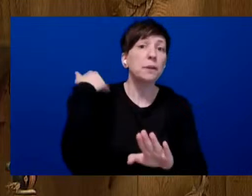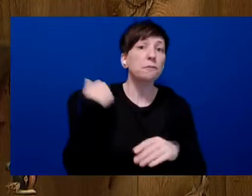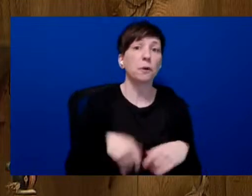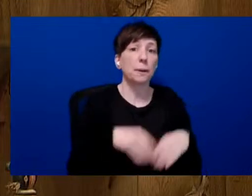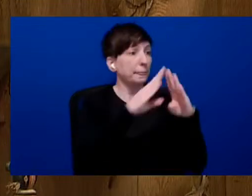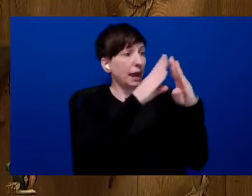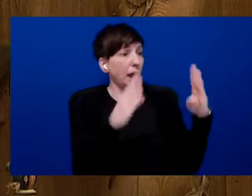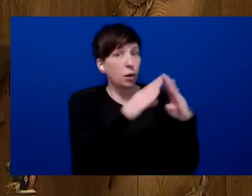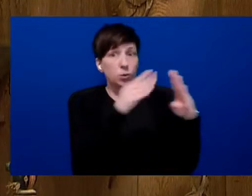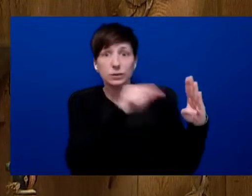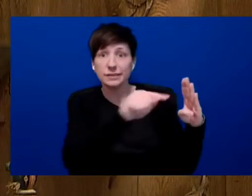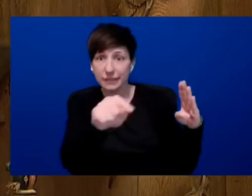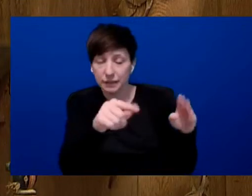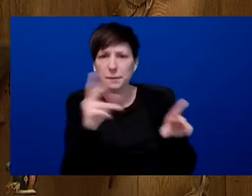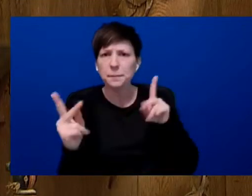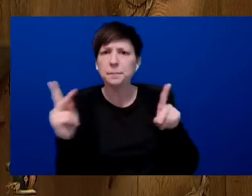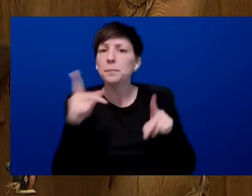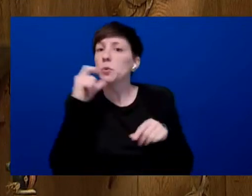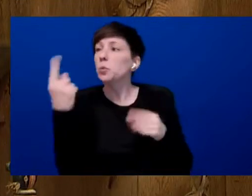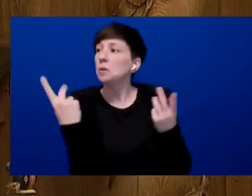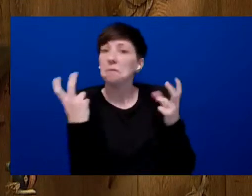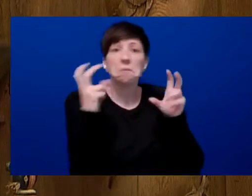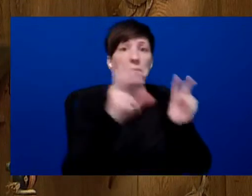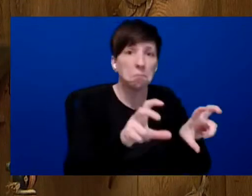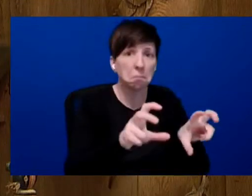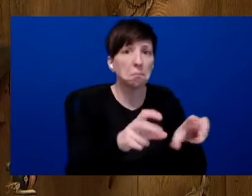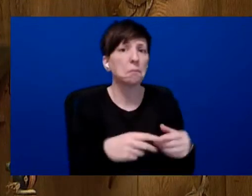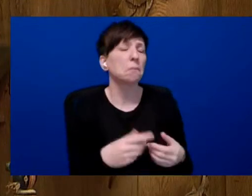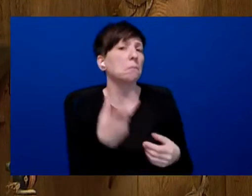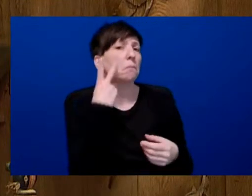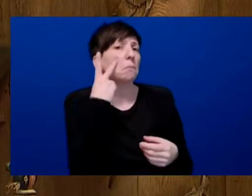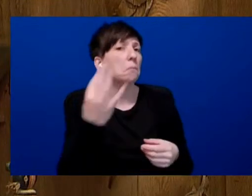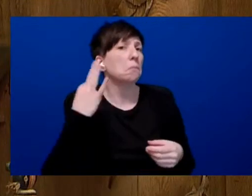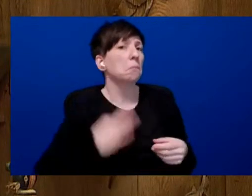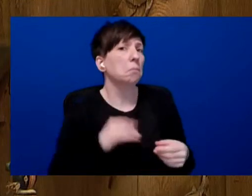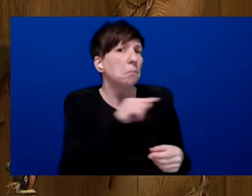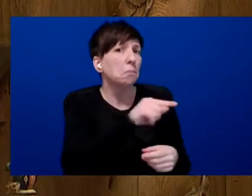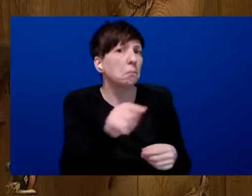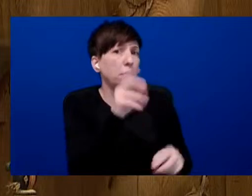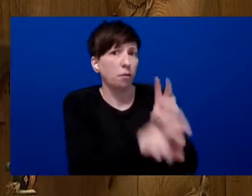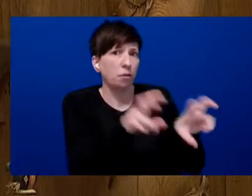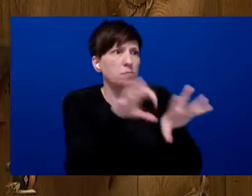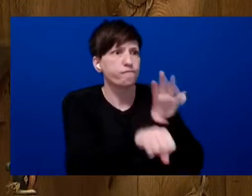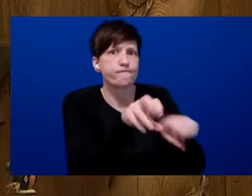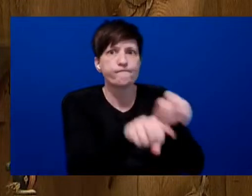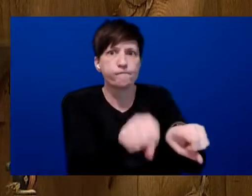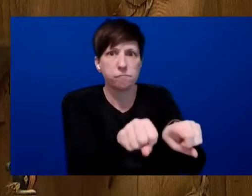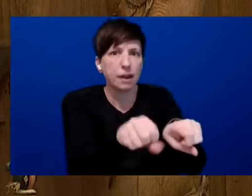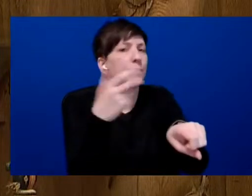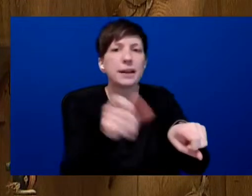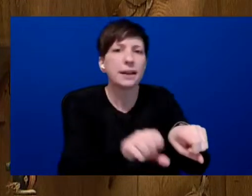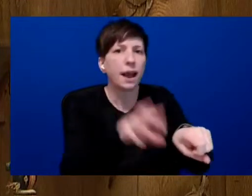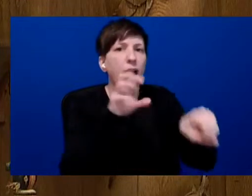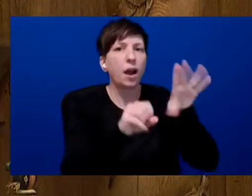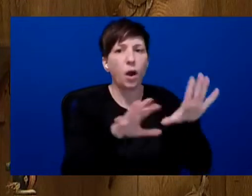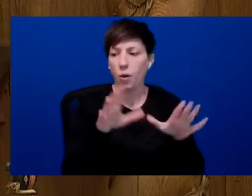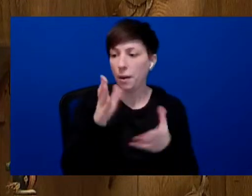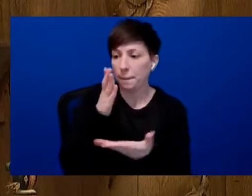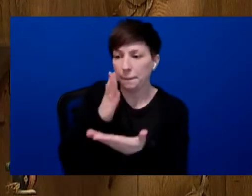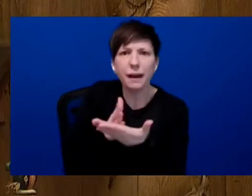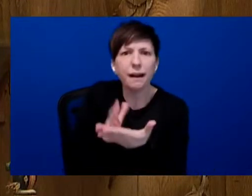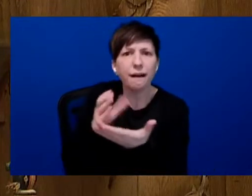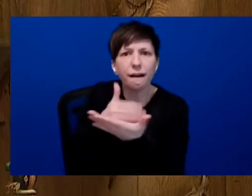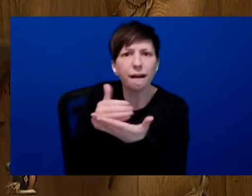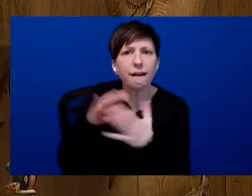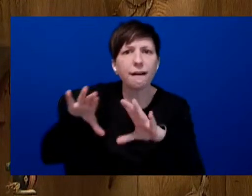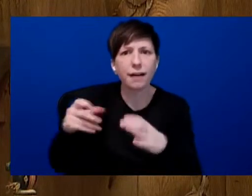speculators, even those who earn a decent middle-class income are finding it hard to afford a home. People have a lot on their